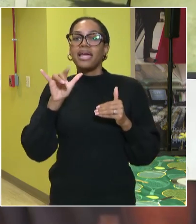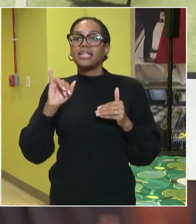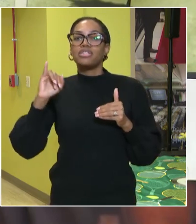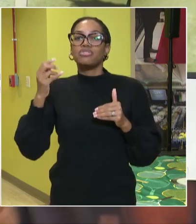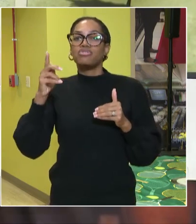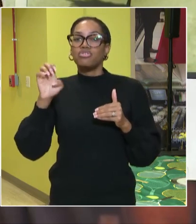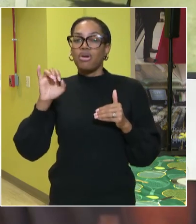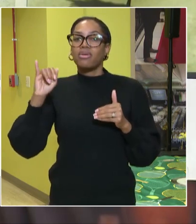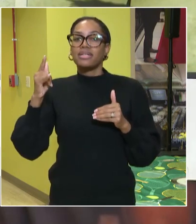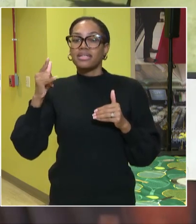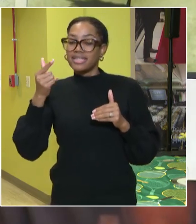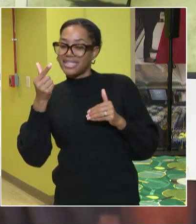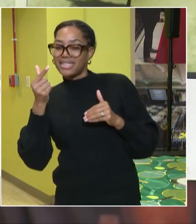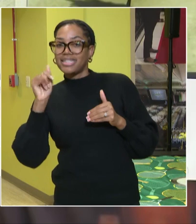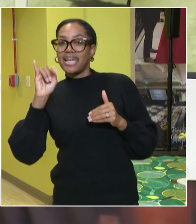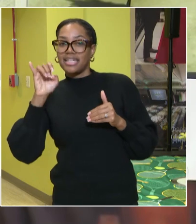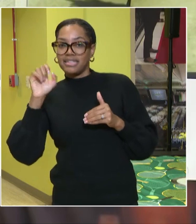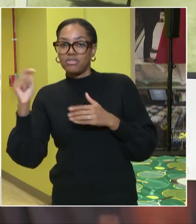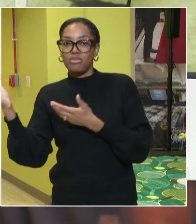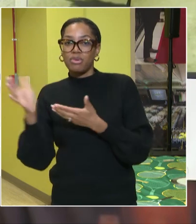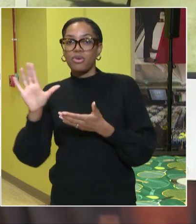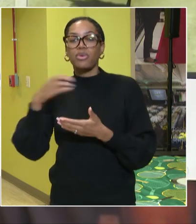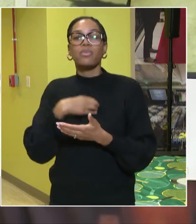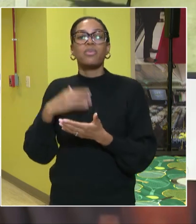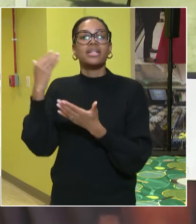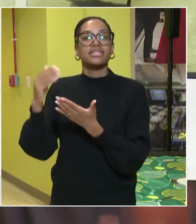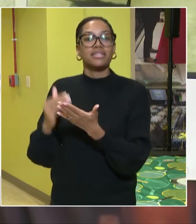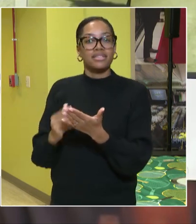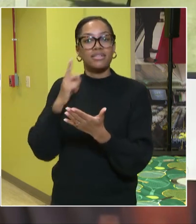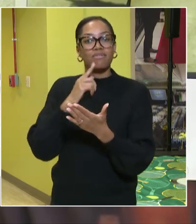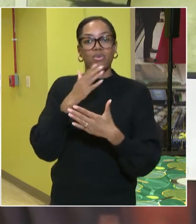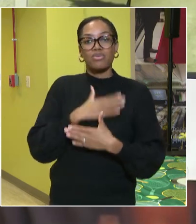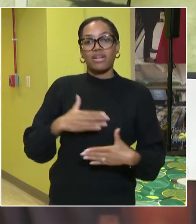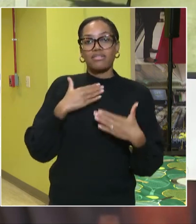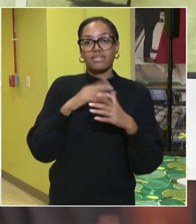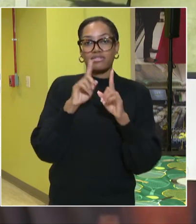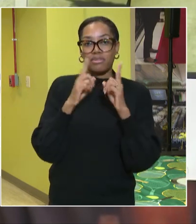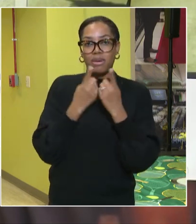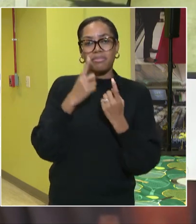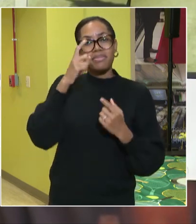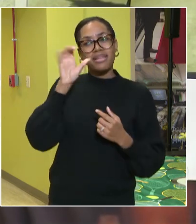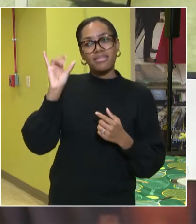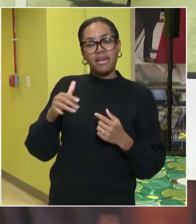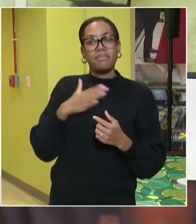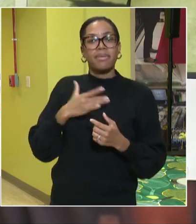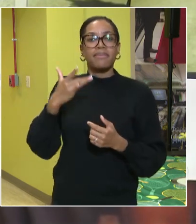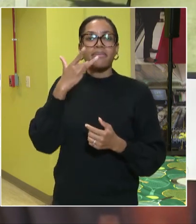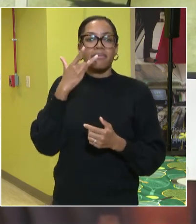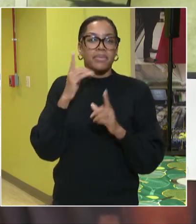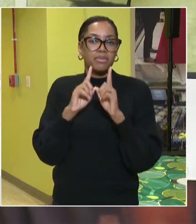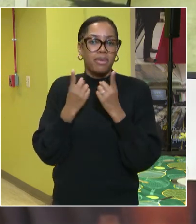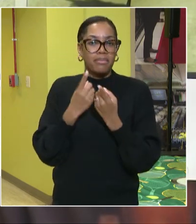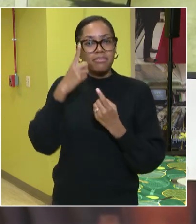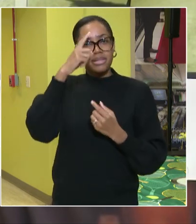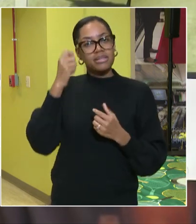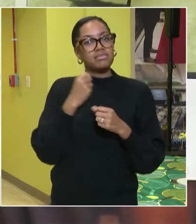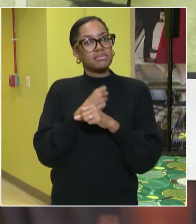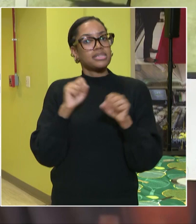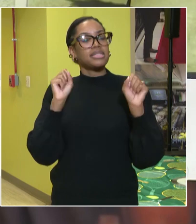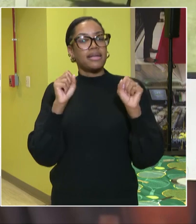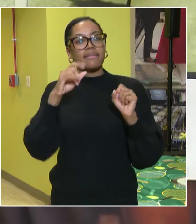and bring me her wish list for the recreation department, because it was my favorite department because it saved kids'